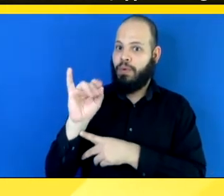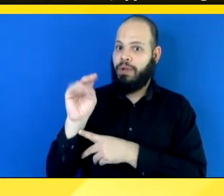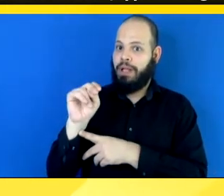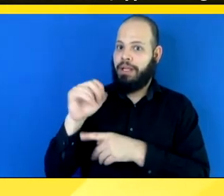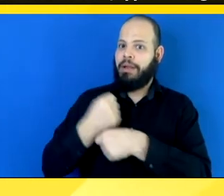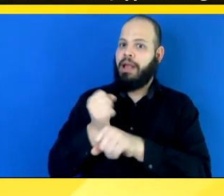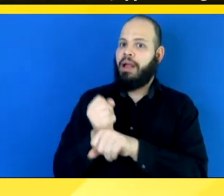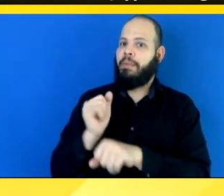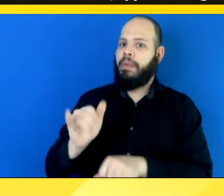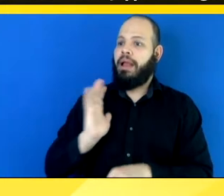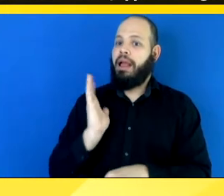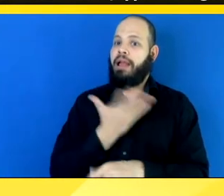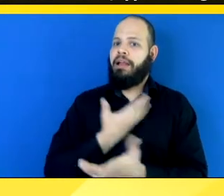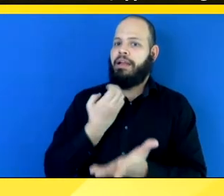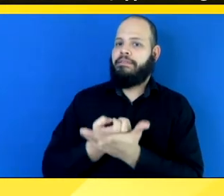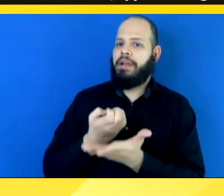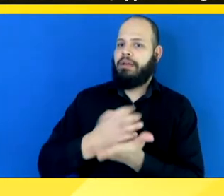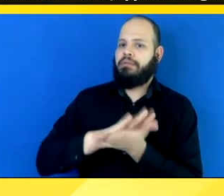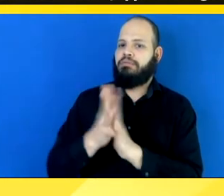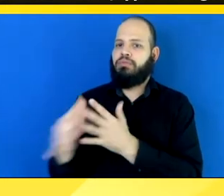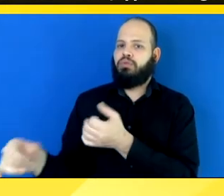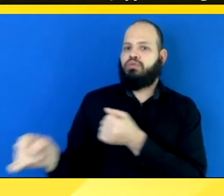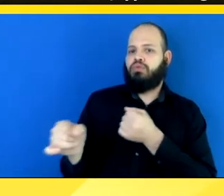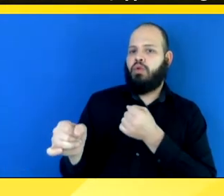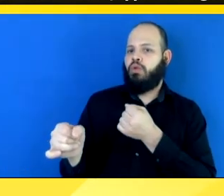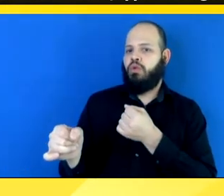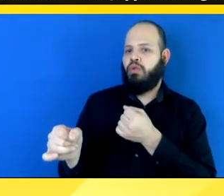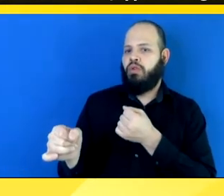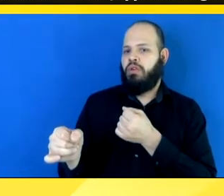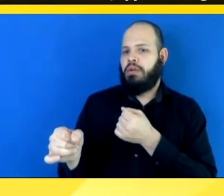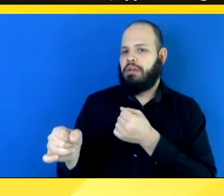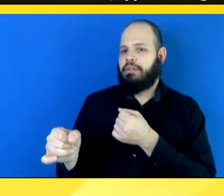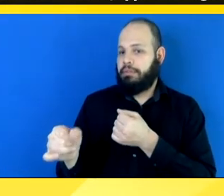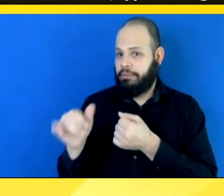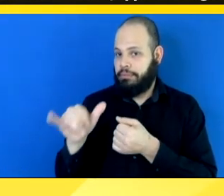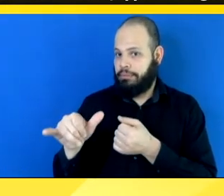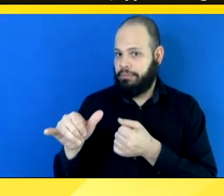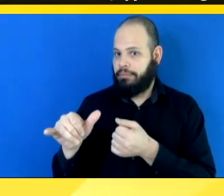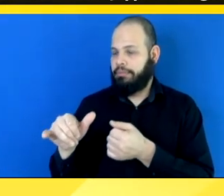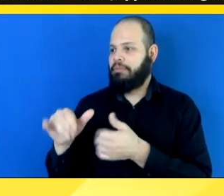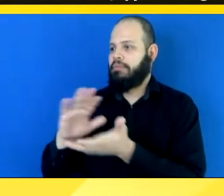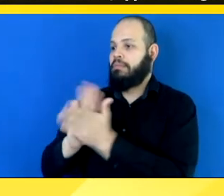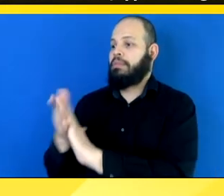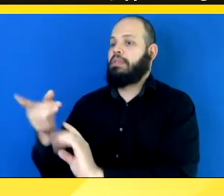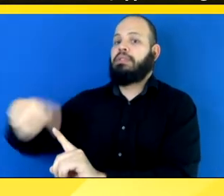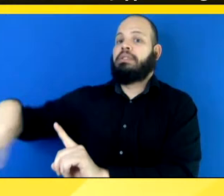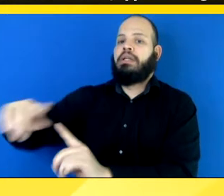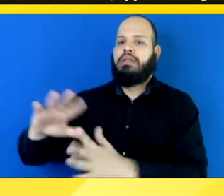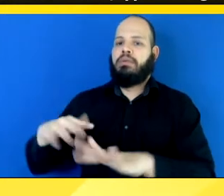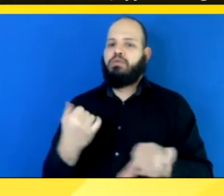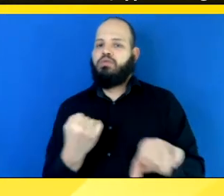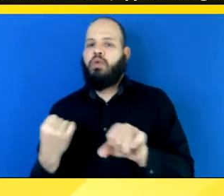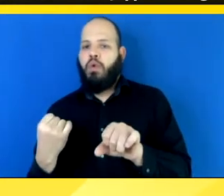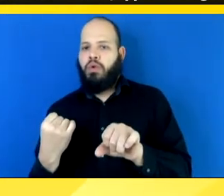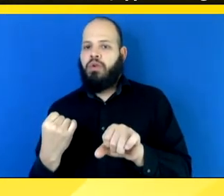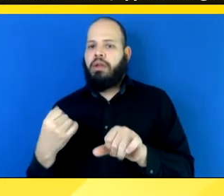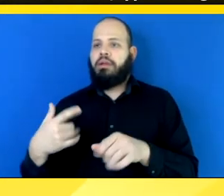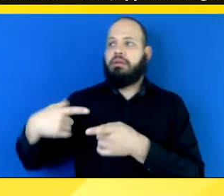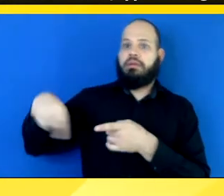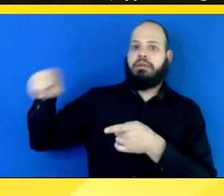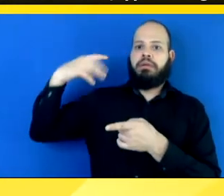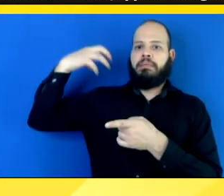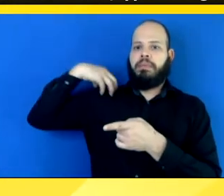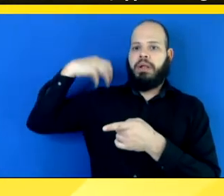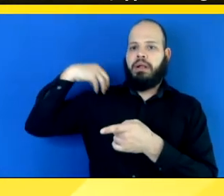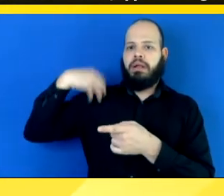our democracy. But too often, unscrupulous employers stand in the way of workers trying to build